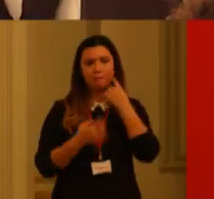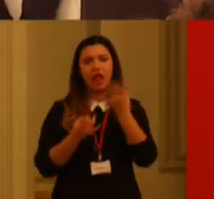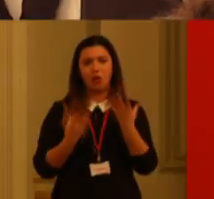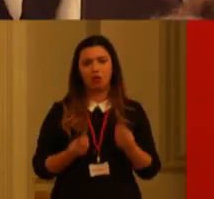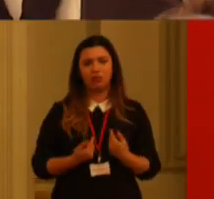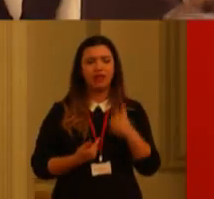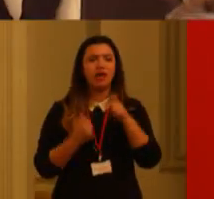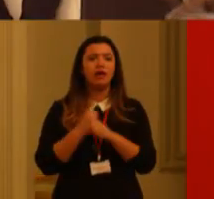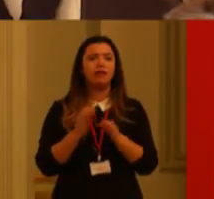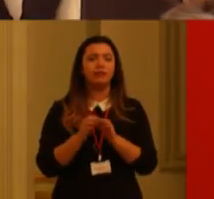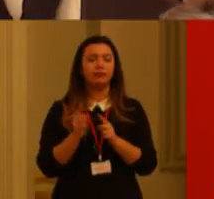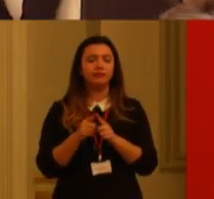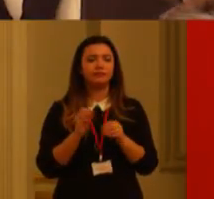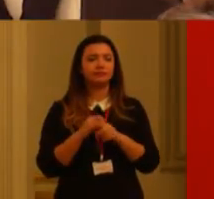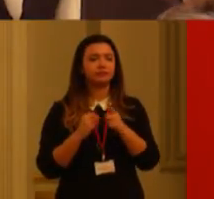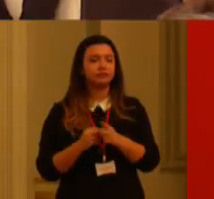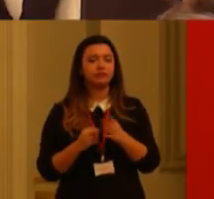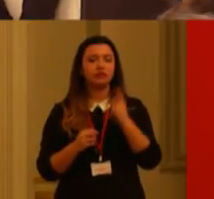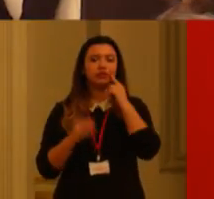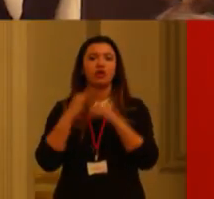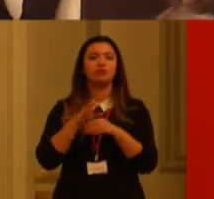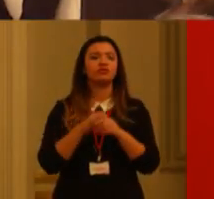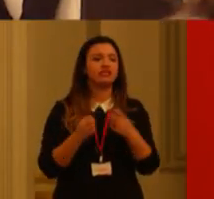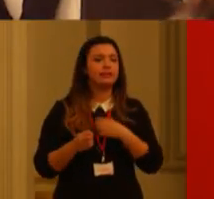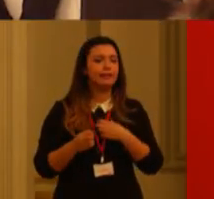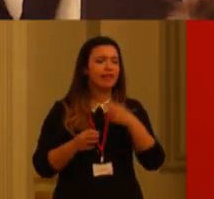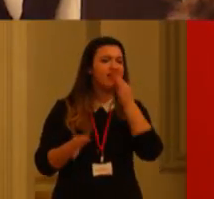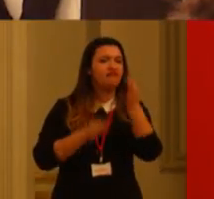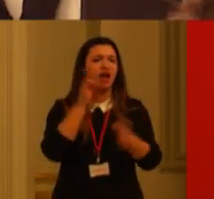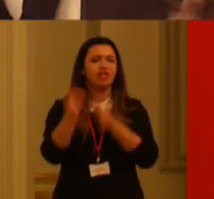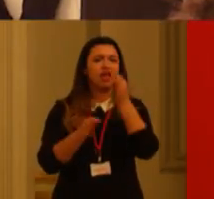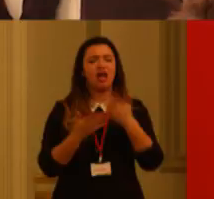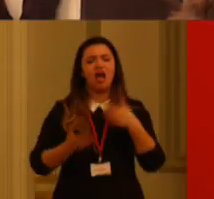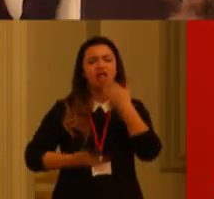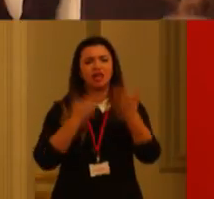more visible. And we have more LGBT